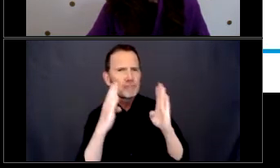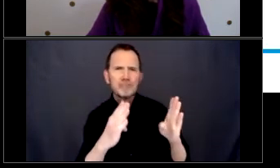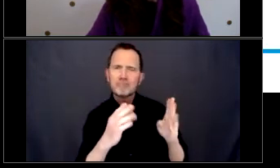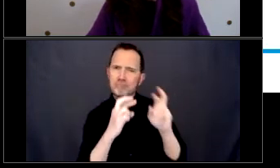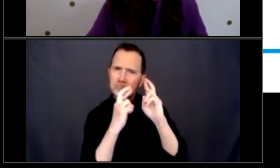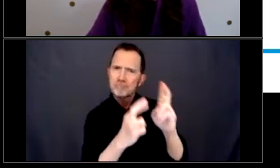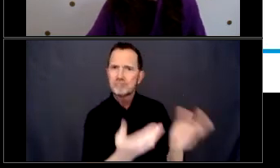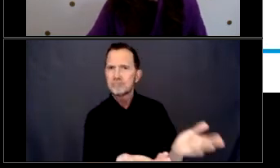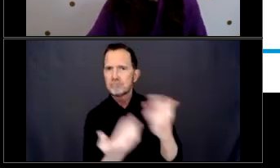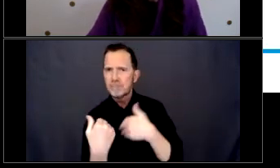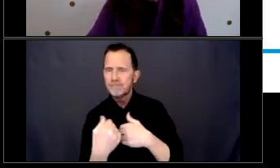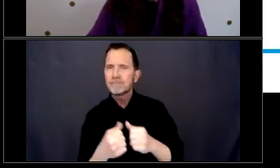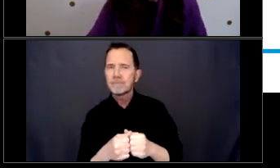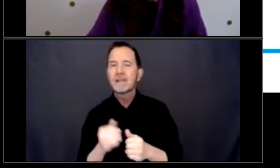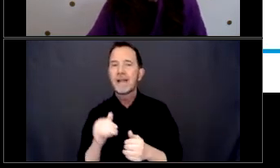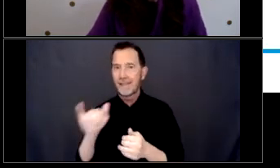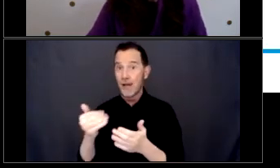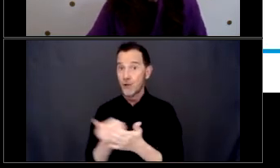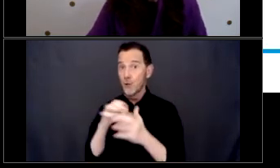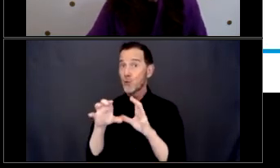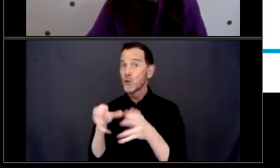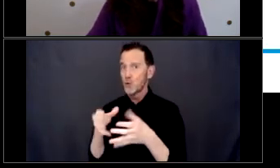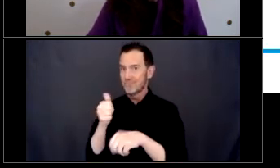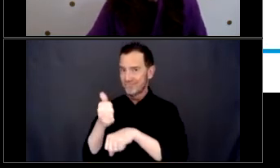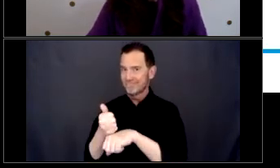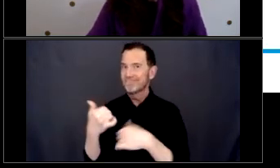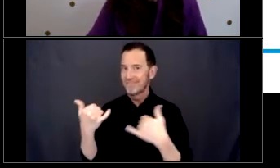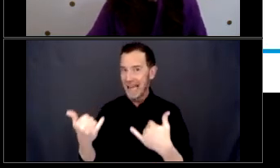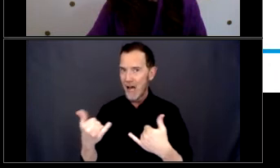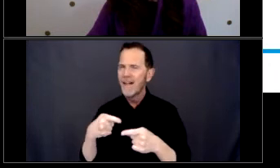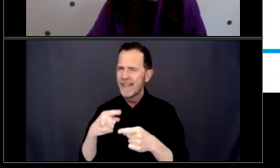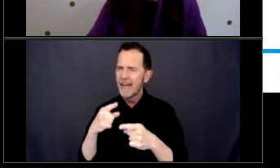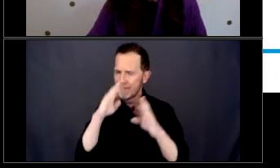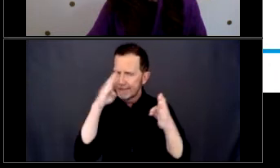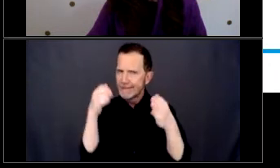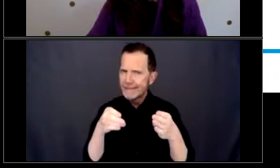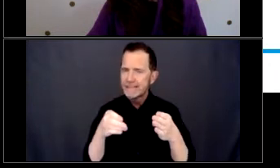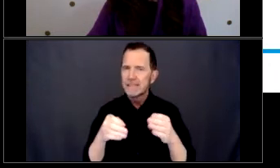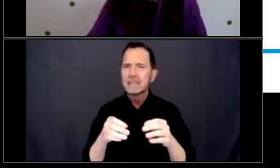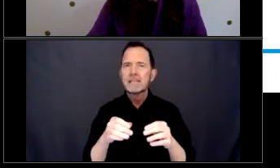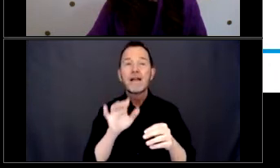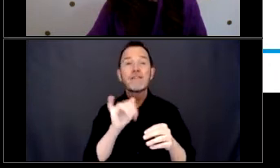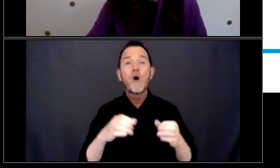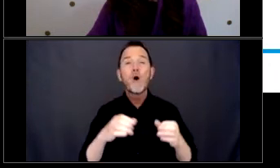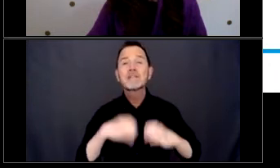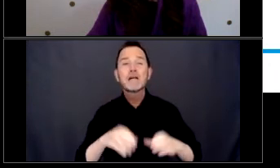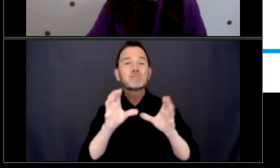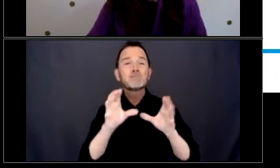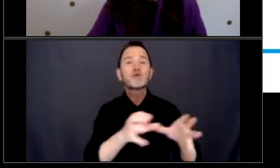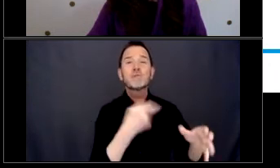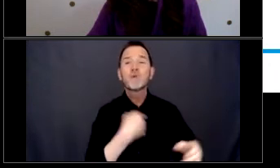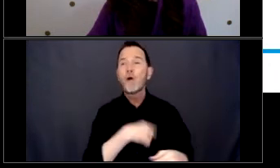in advocating for traditionally underrepresented customers. So we're offering them what they need and value.